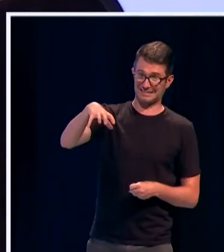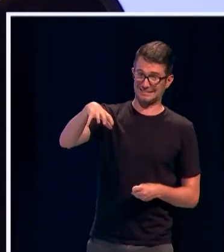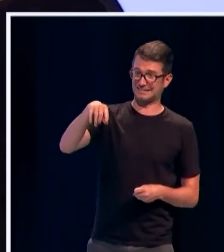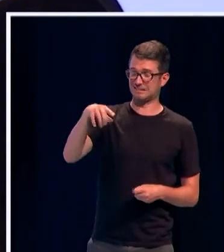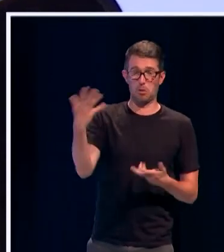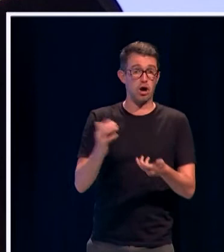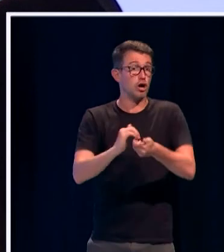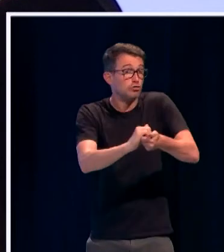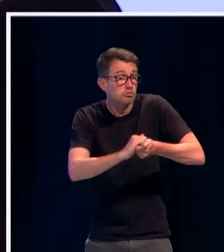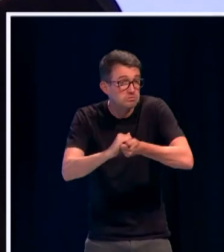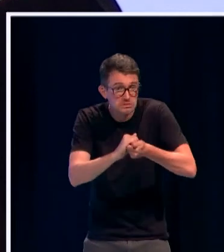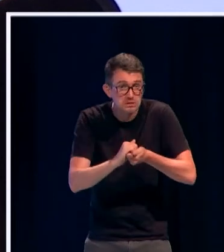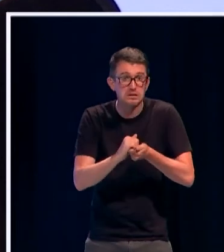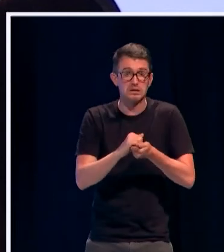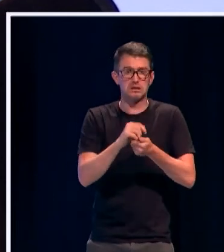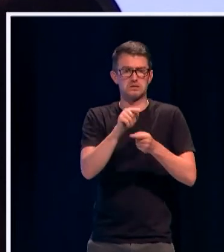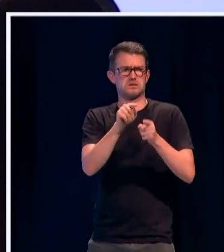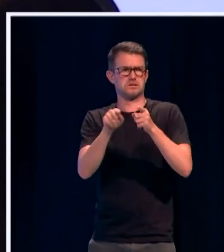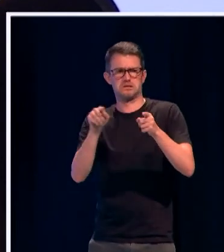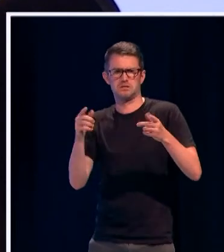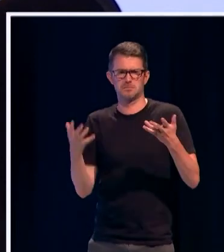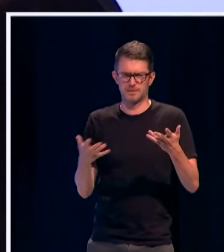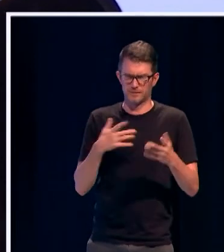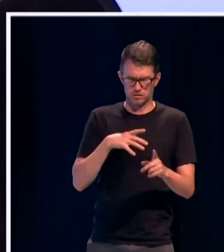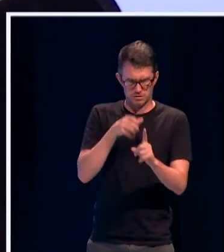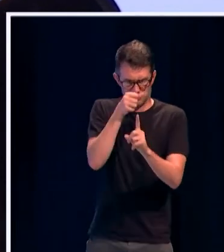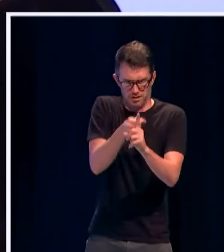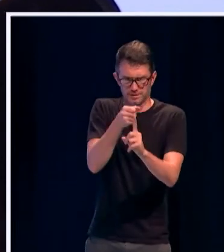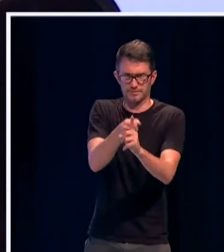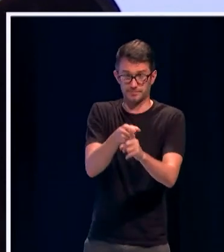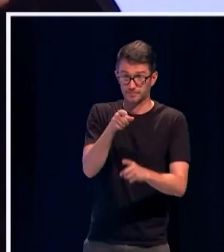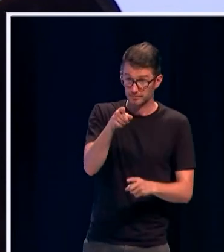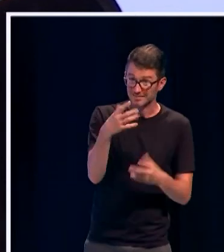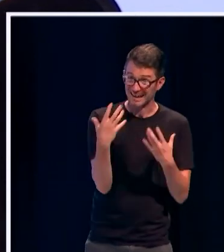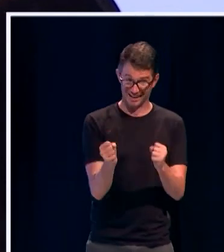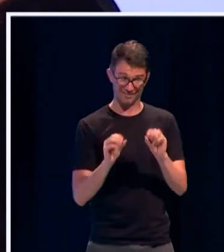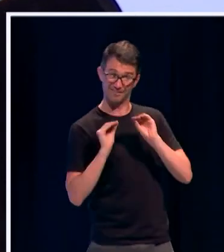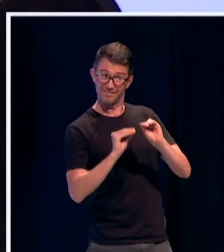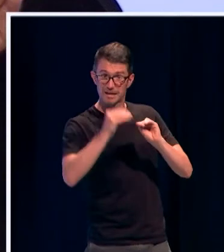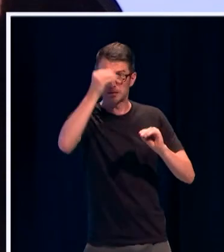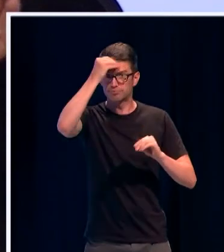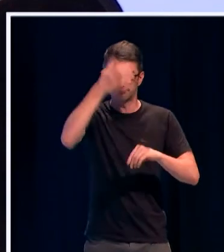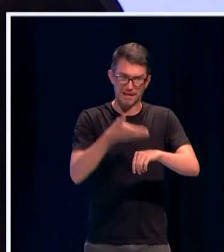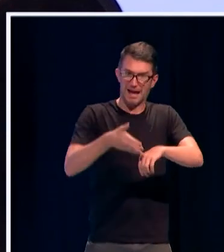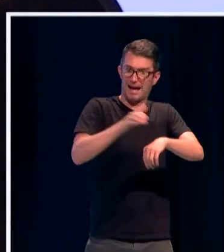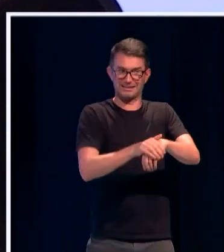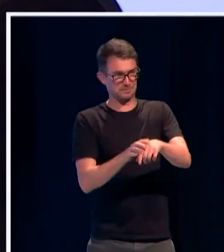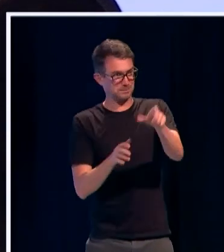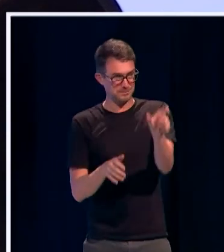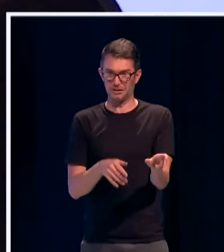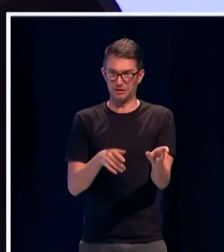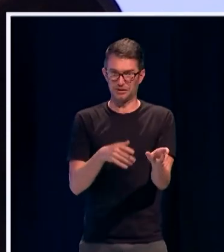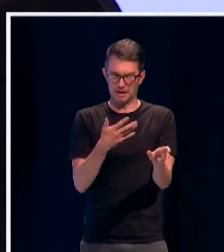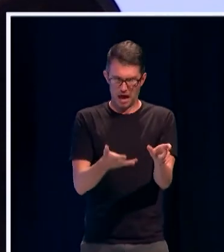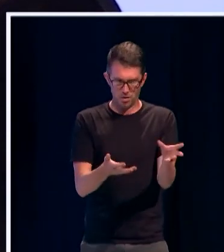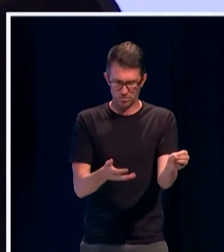them after using their capacity. Then to see, we are telling them, keeping them and see it how they are